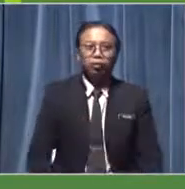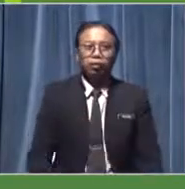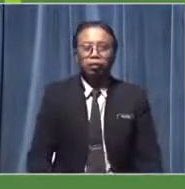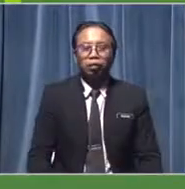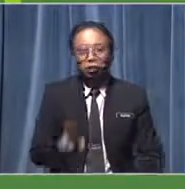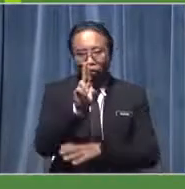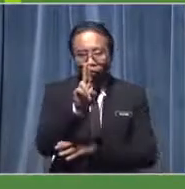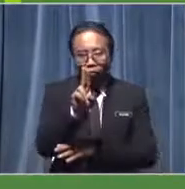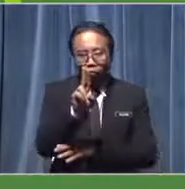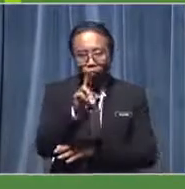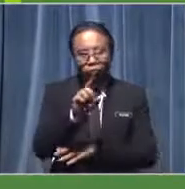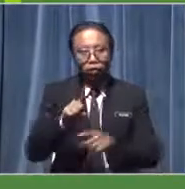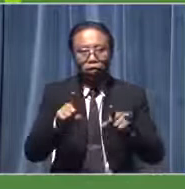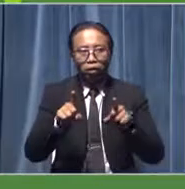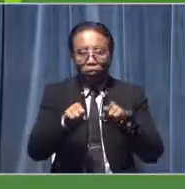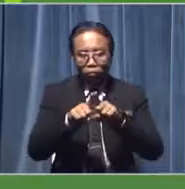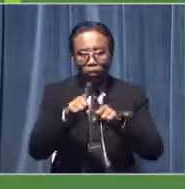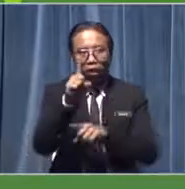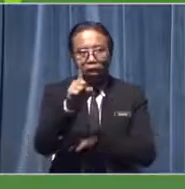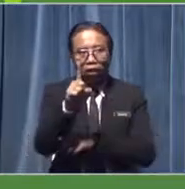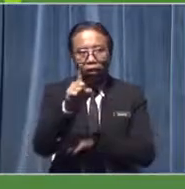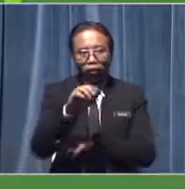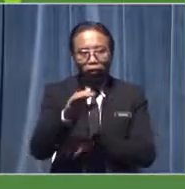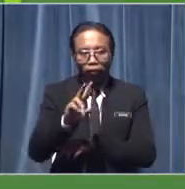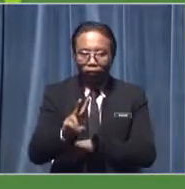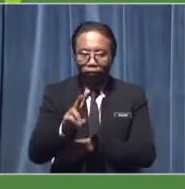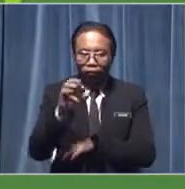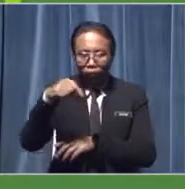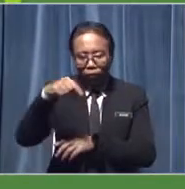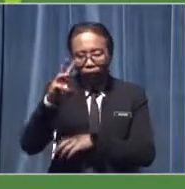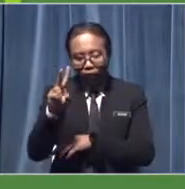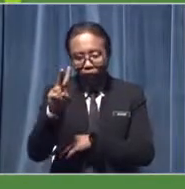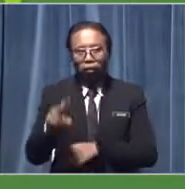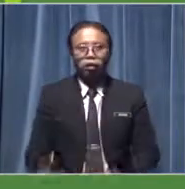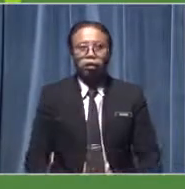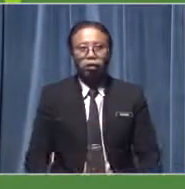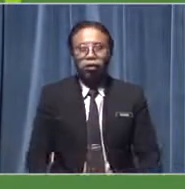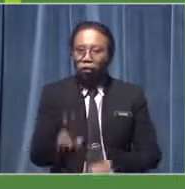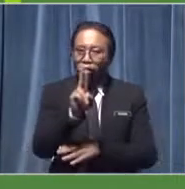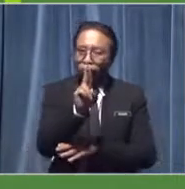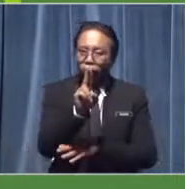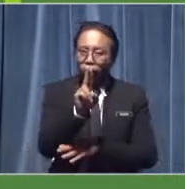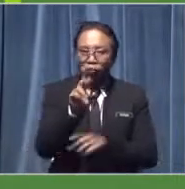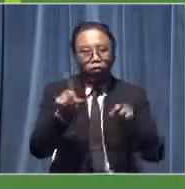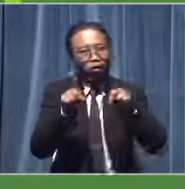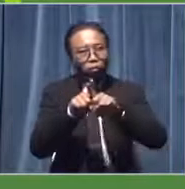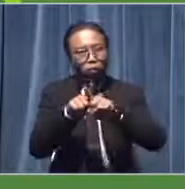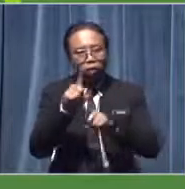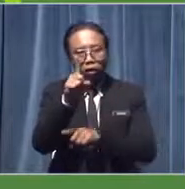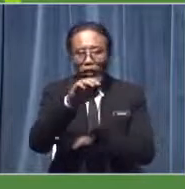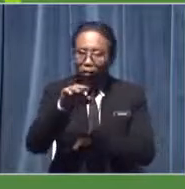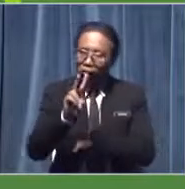U equals half QV. U equals